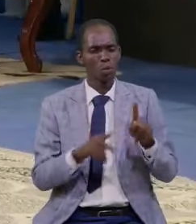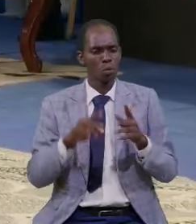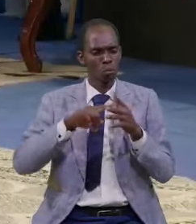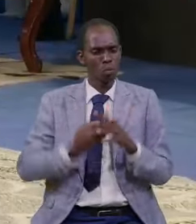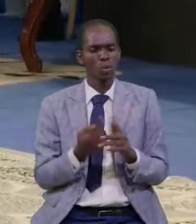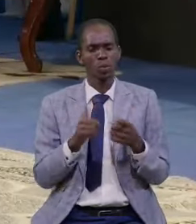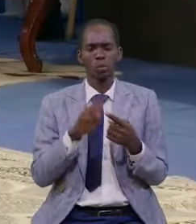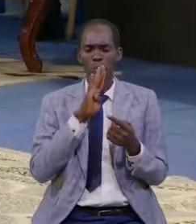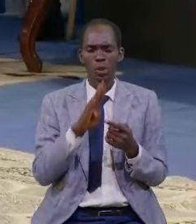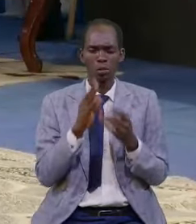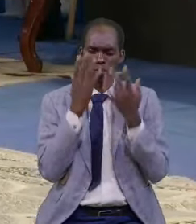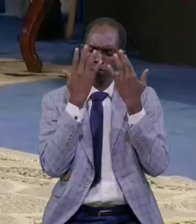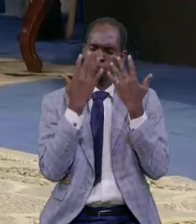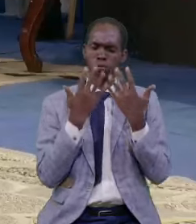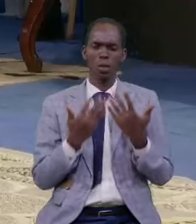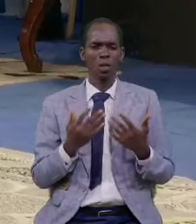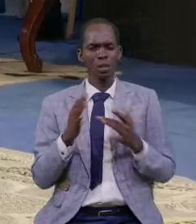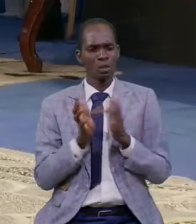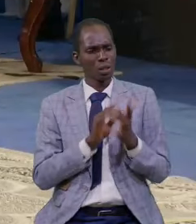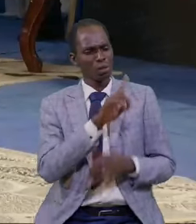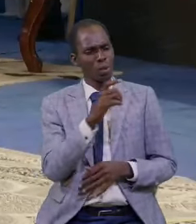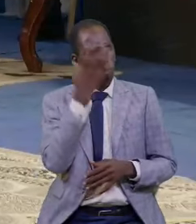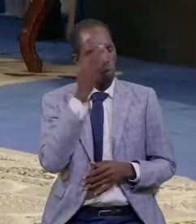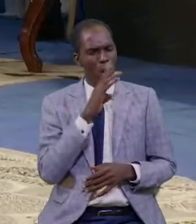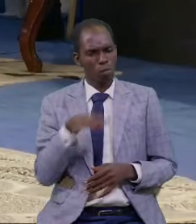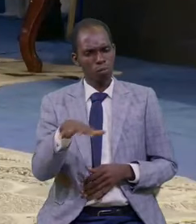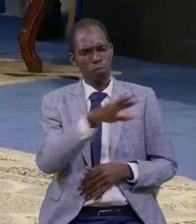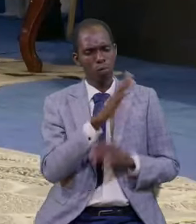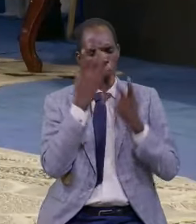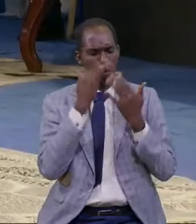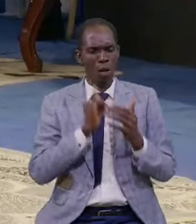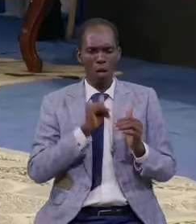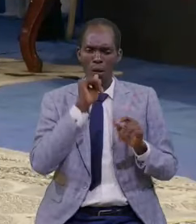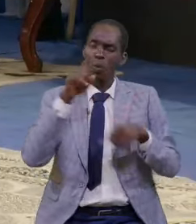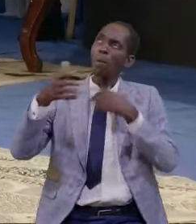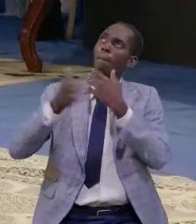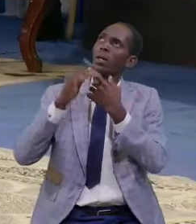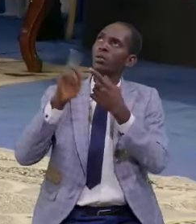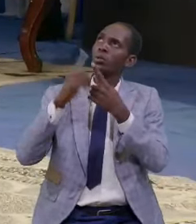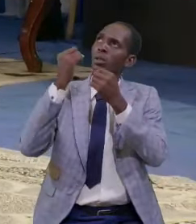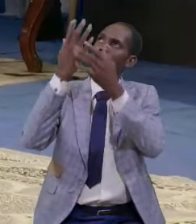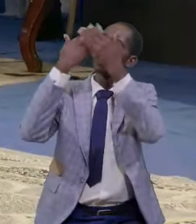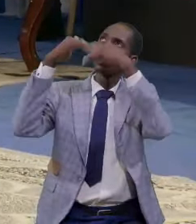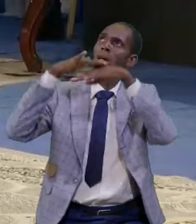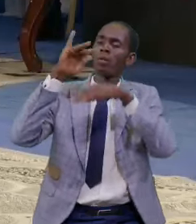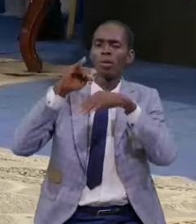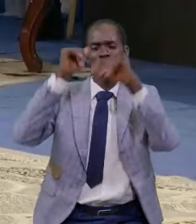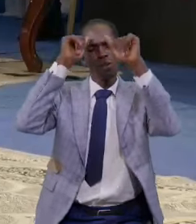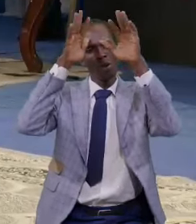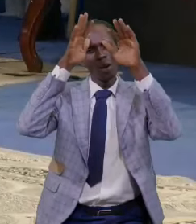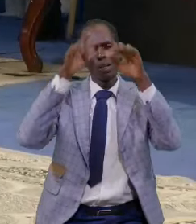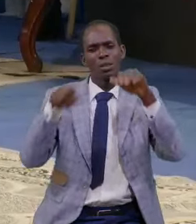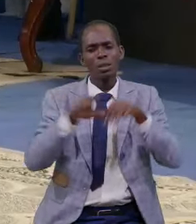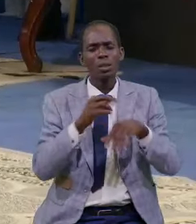I just told you now, I'm going back to the Heavenly Father. They were sorrowful because who will open blind